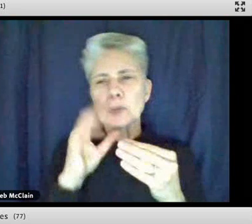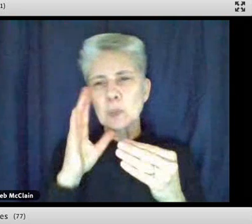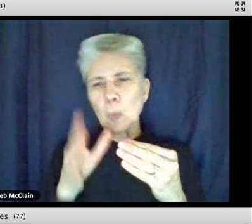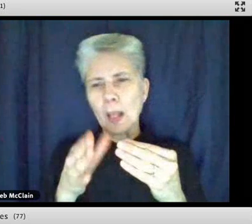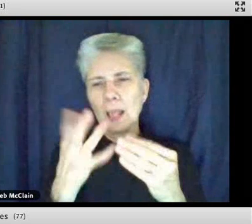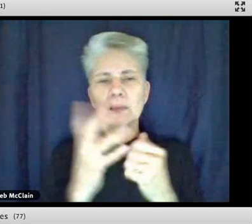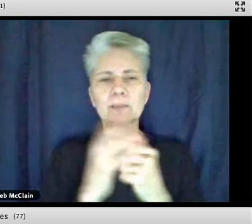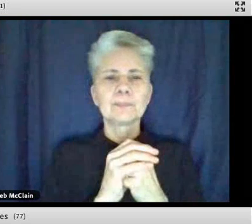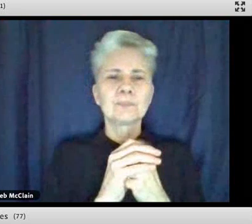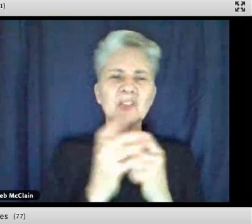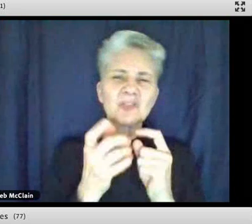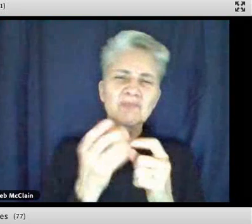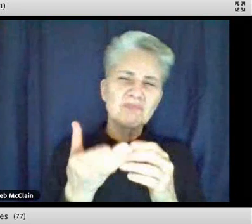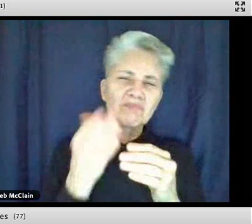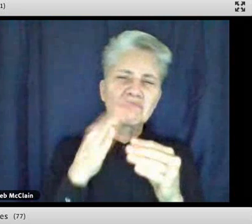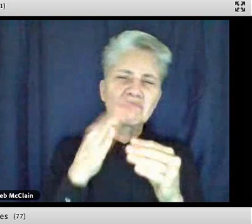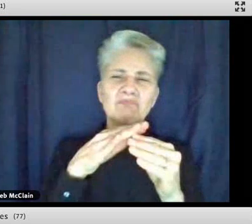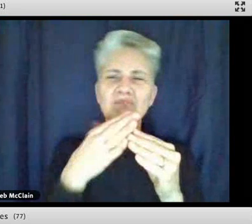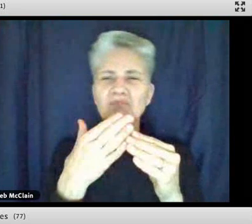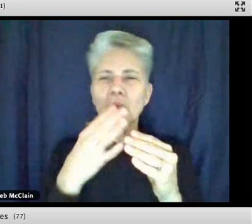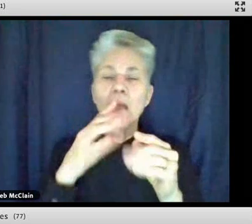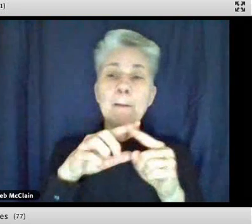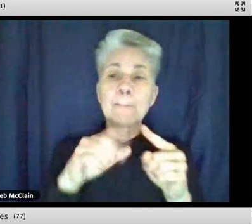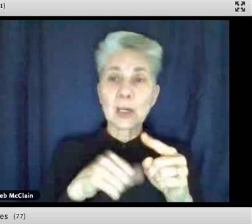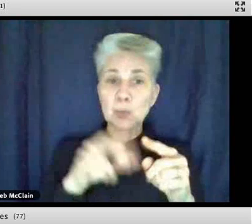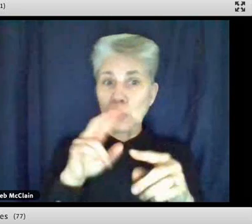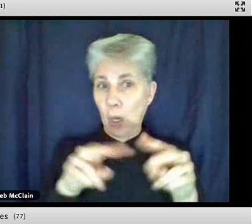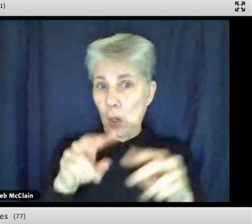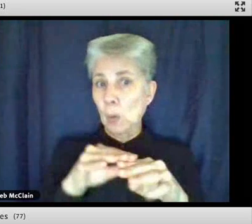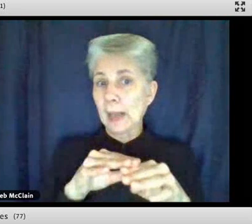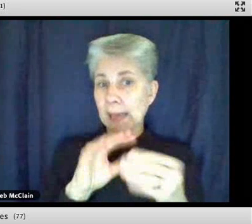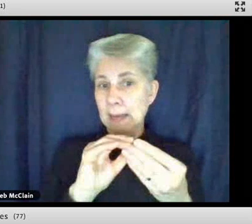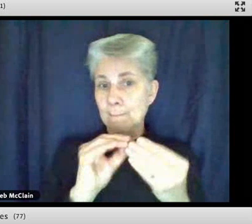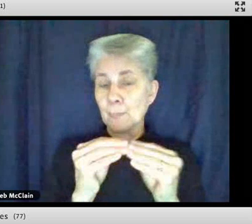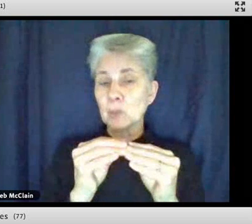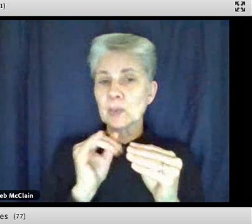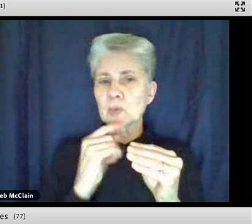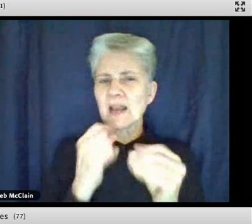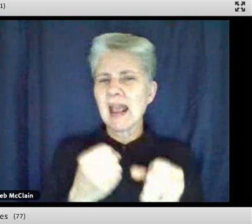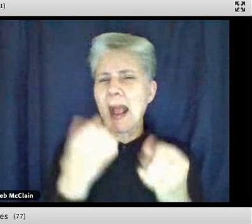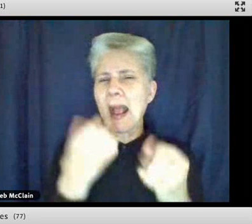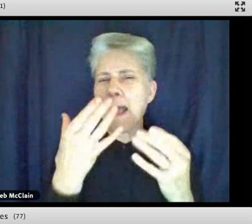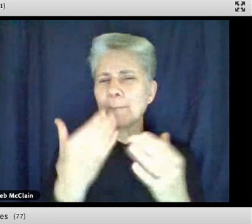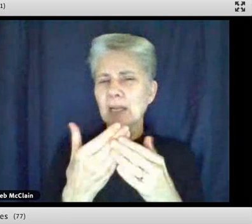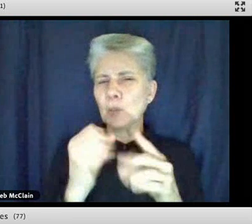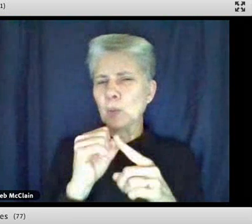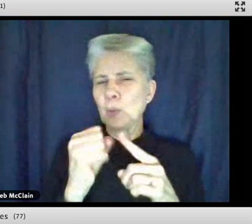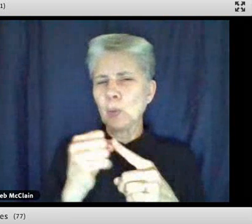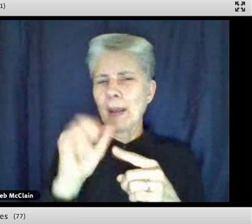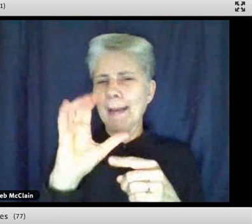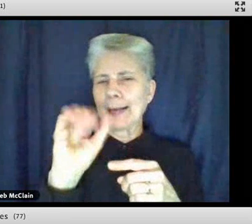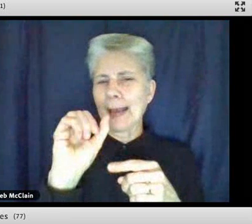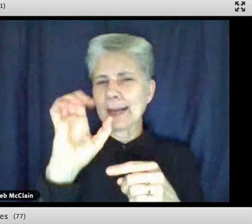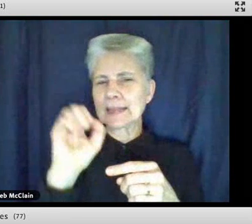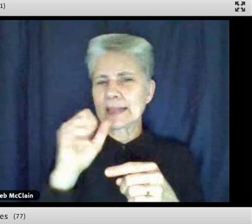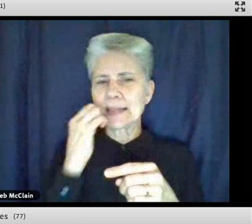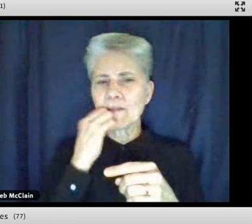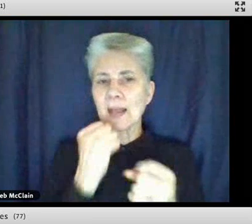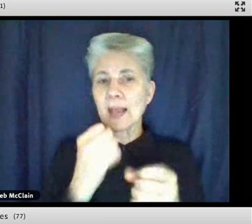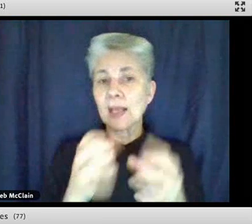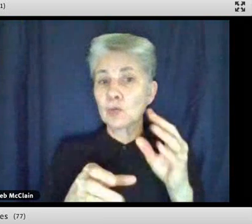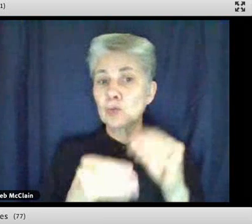So you can look at the numbers and it'll tell you how many new cases each day, how many total deaths. And deaths are